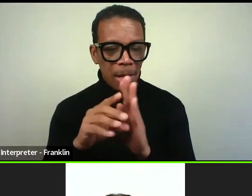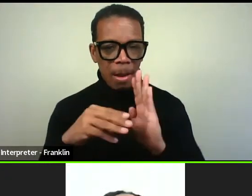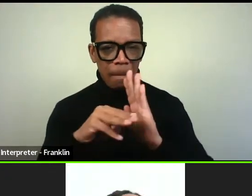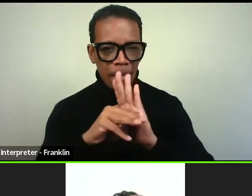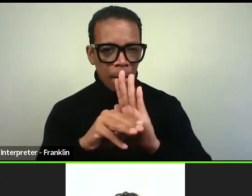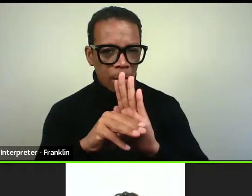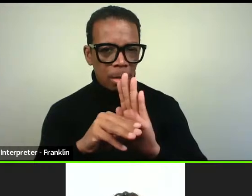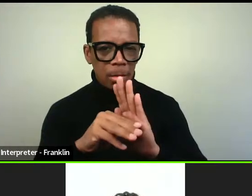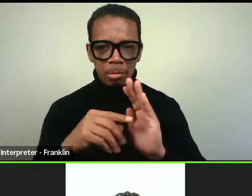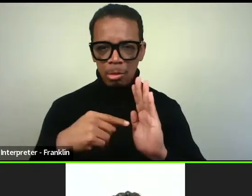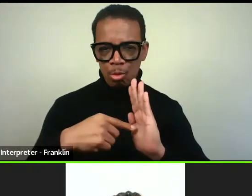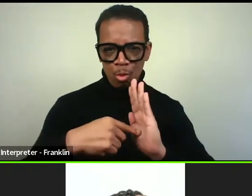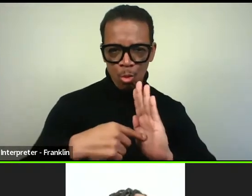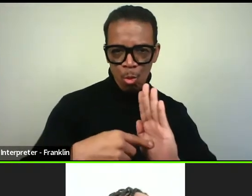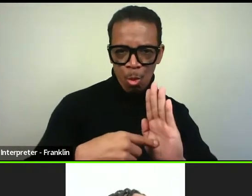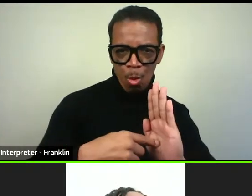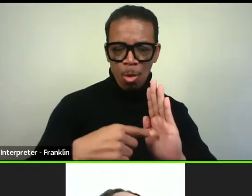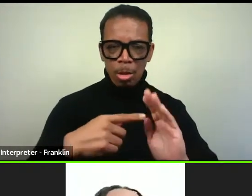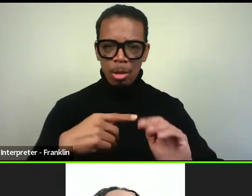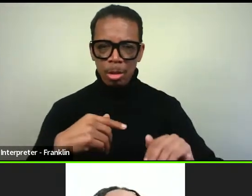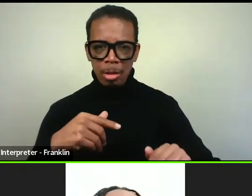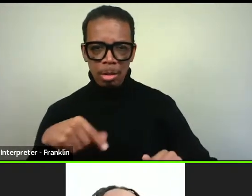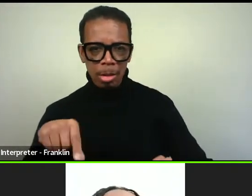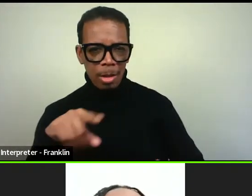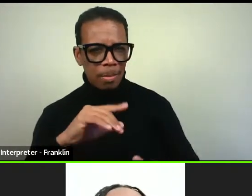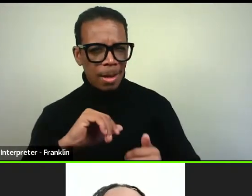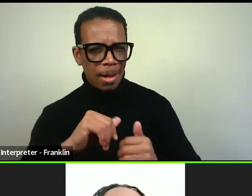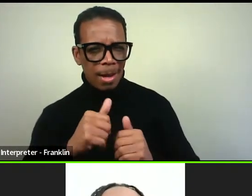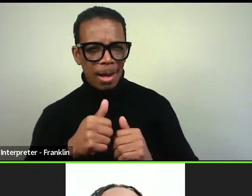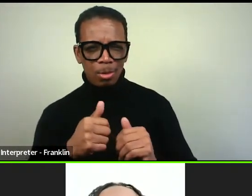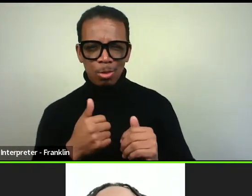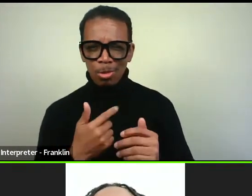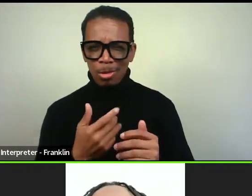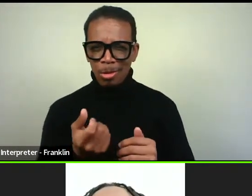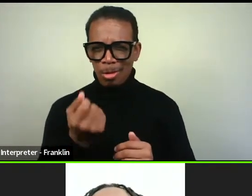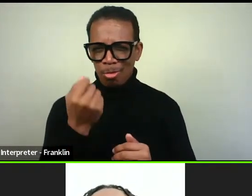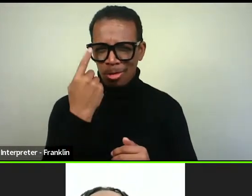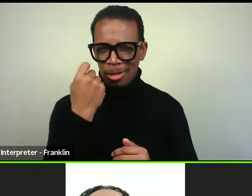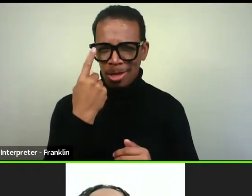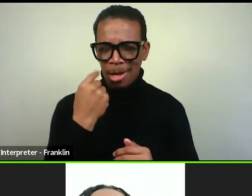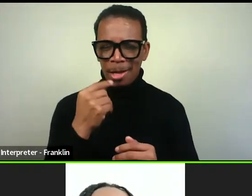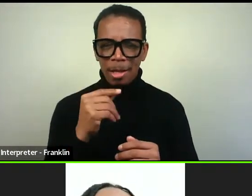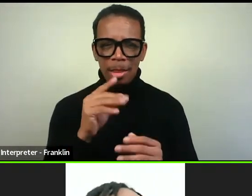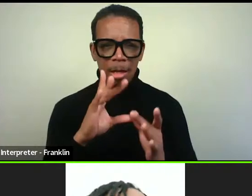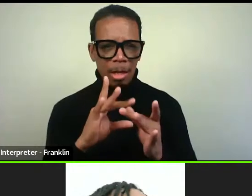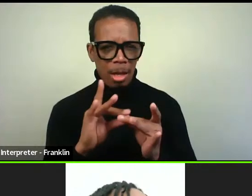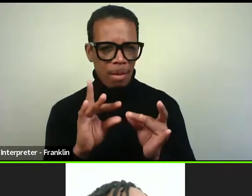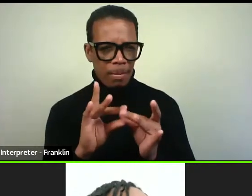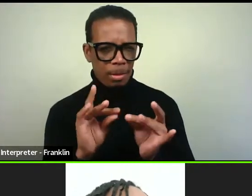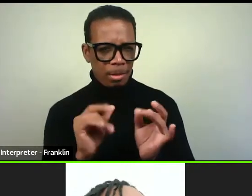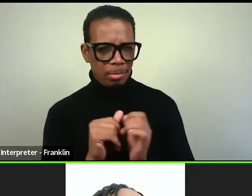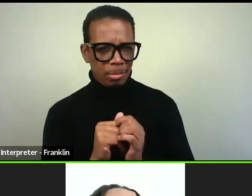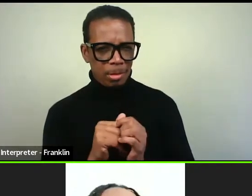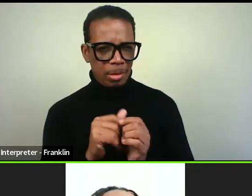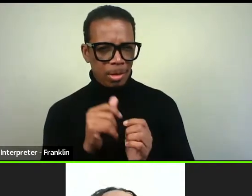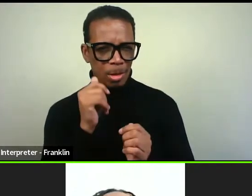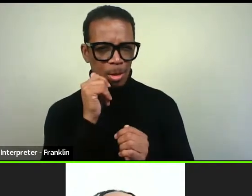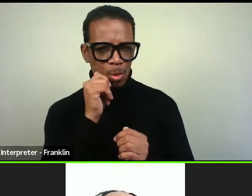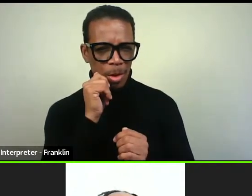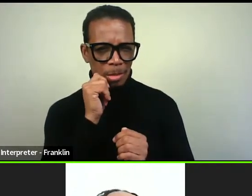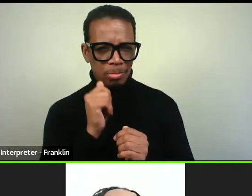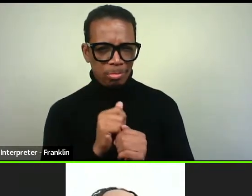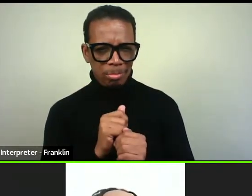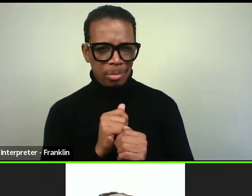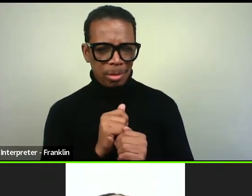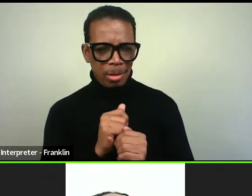to show them how to interpret those racial comments in in a way that kind of